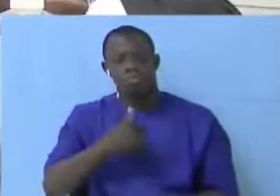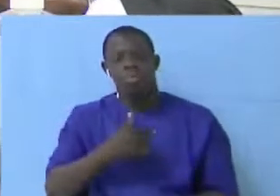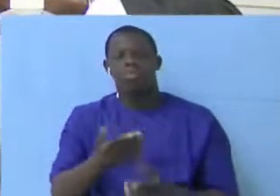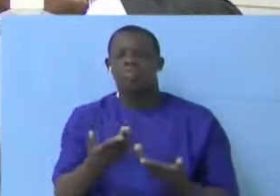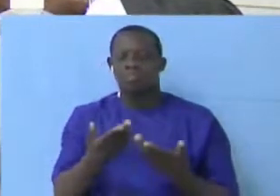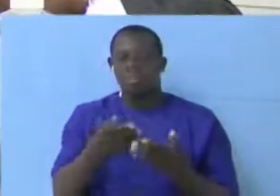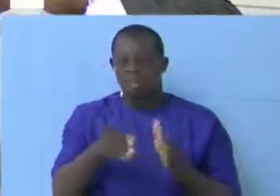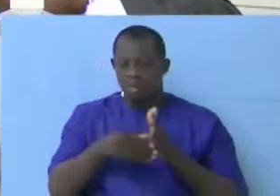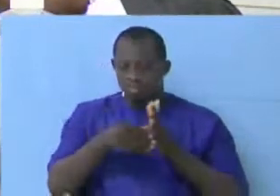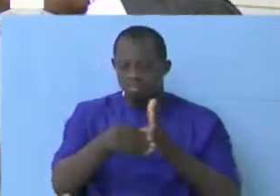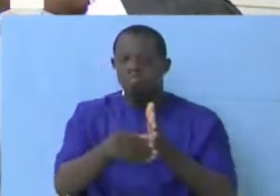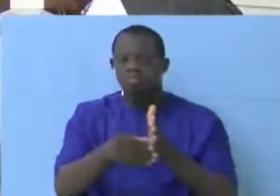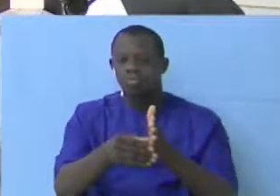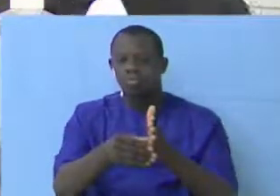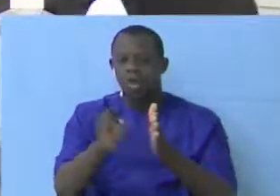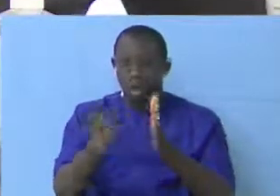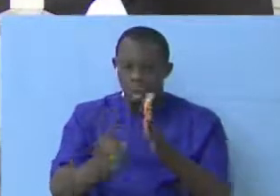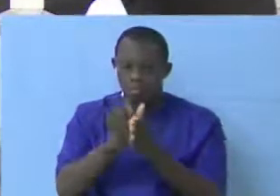I